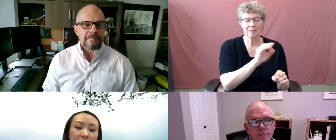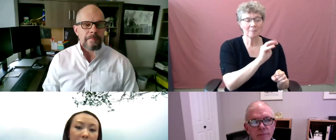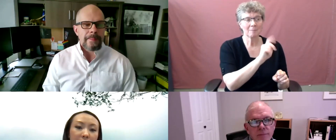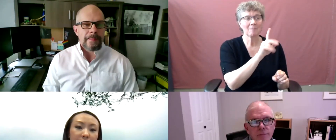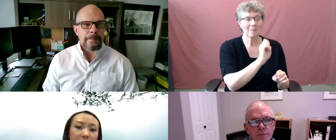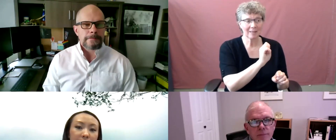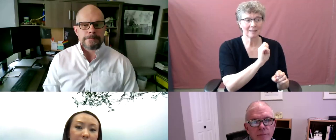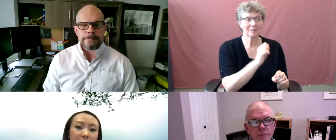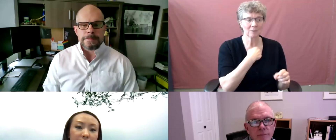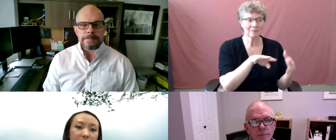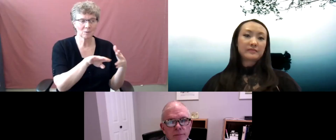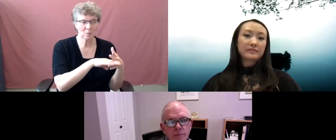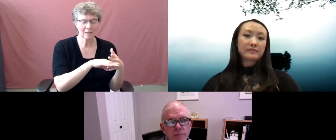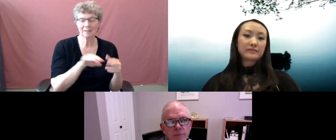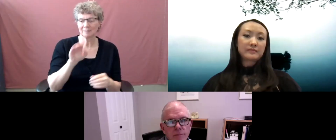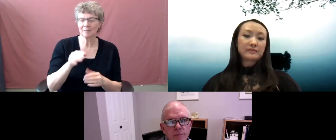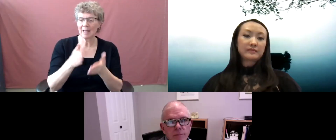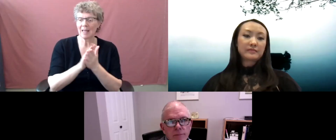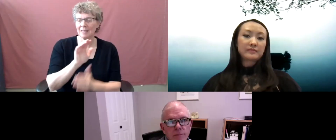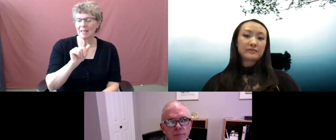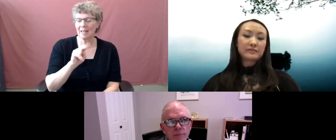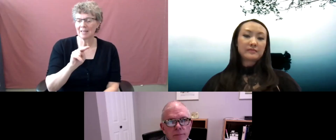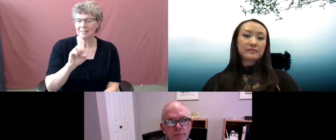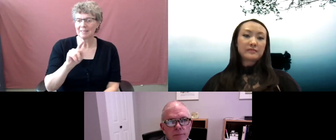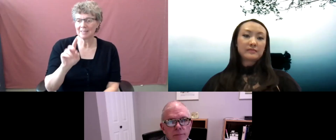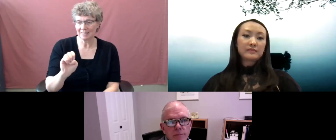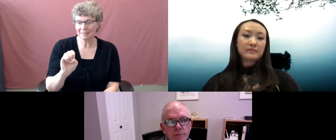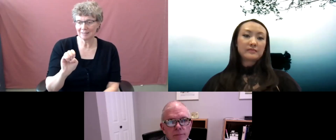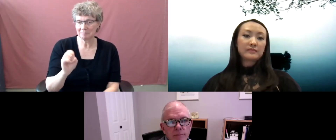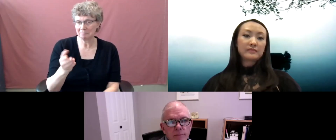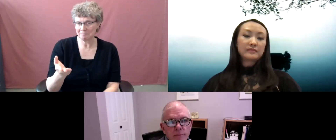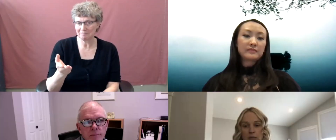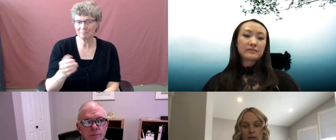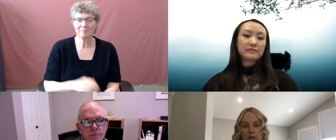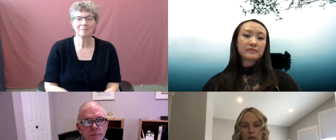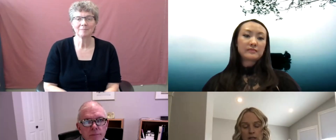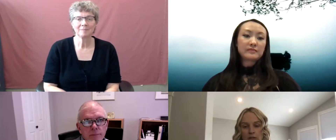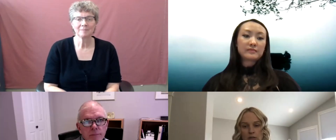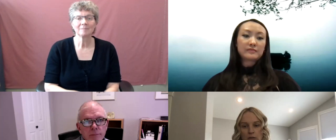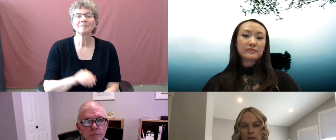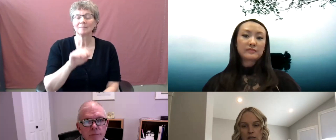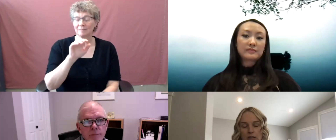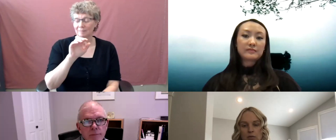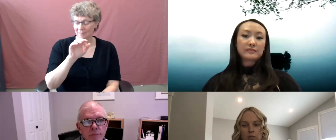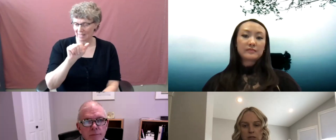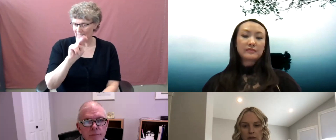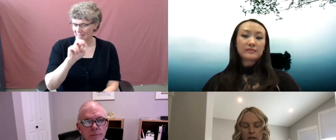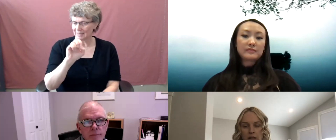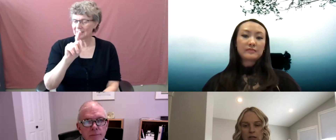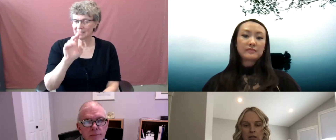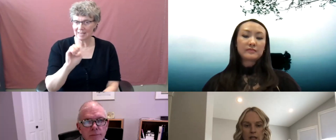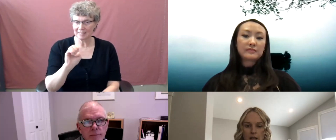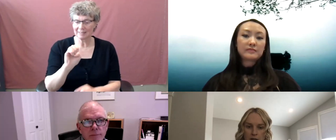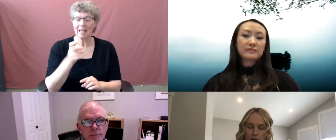Sure. I can. So what will happen is as we understand the resource requirements to transition services from different